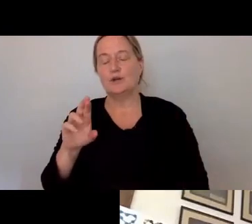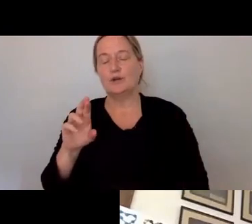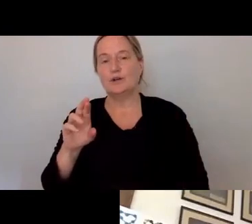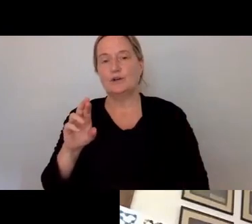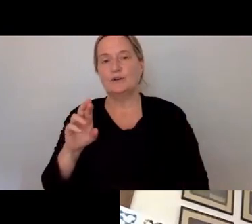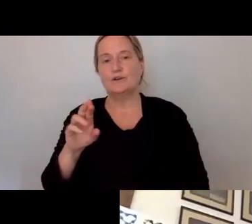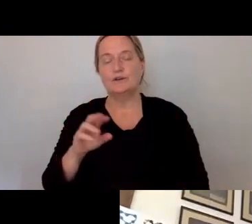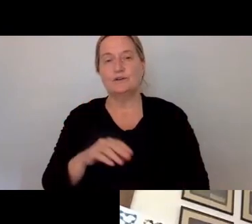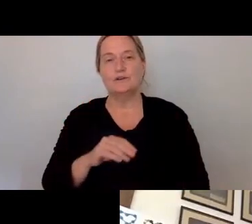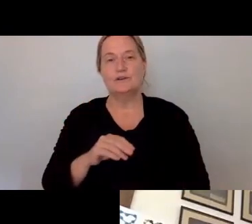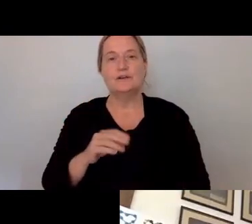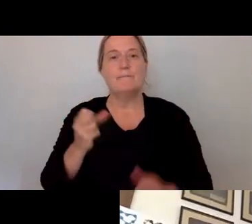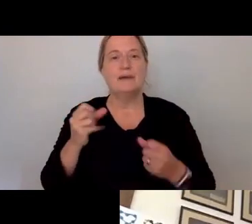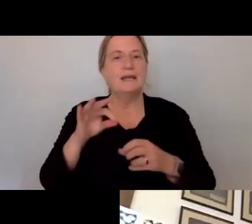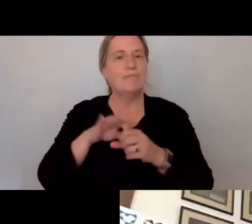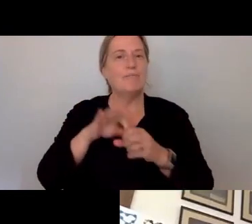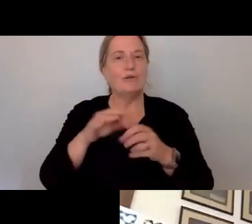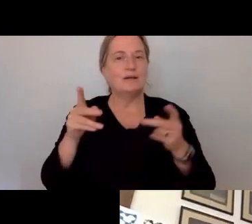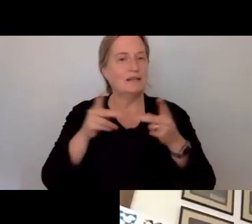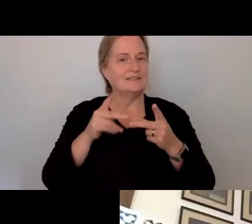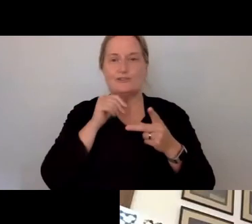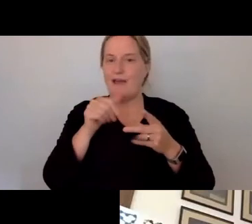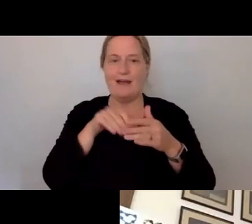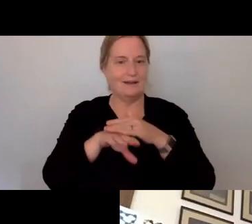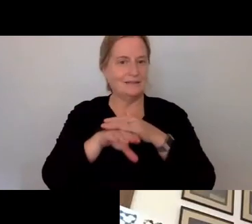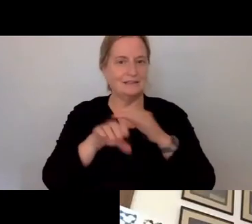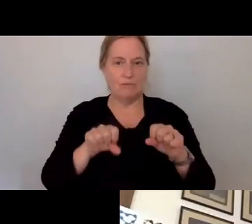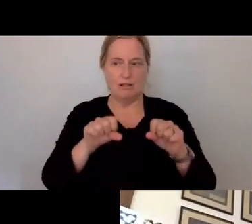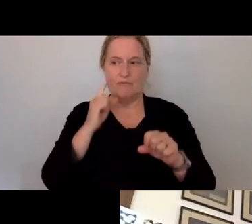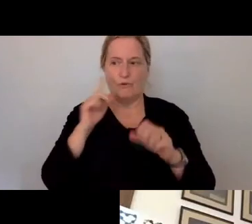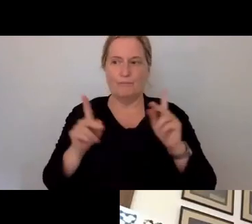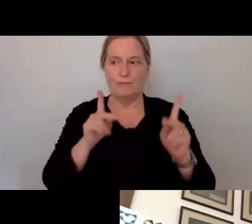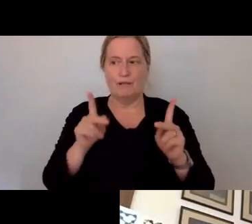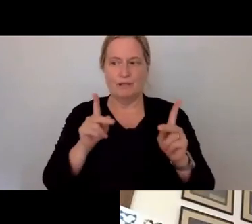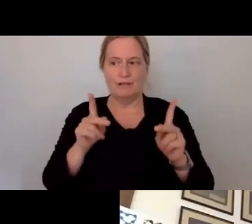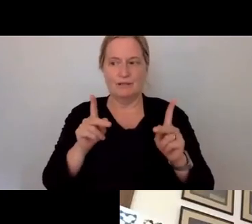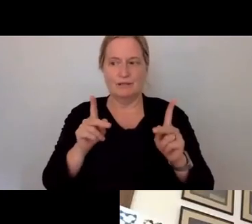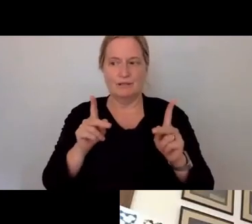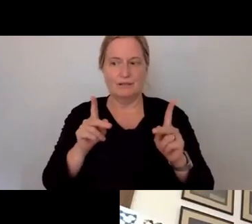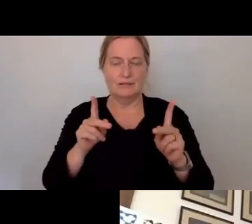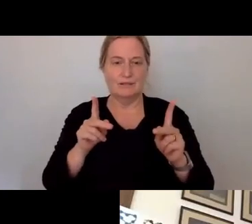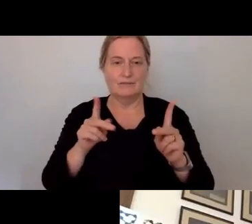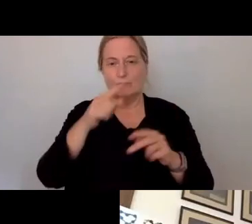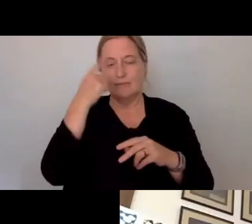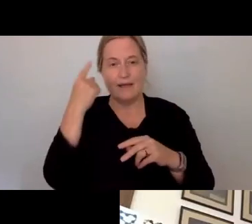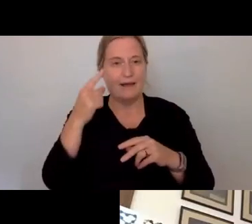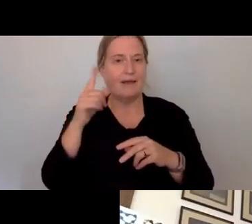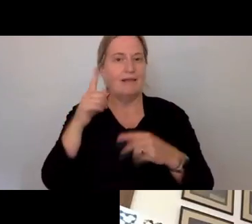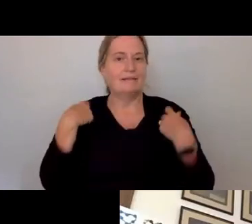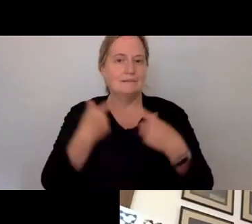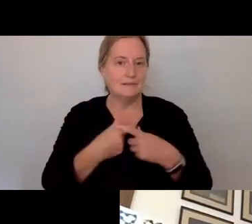and disabled American voters. We have a US president who likes to cheat and attempts to make it as difficult as possible for people to